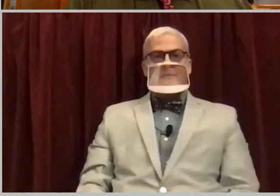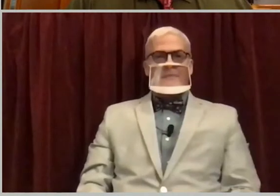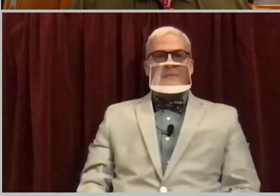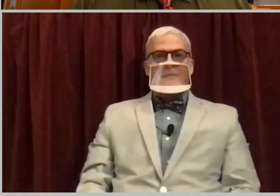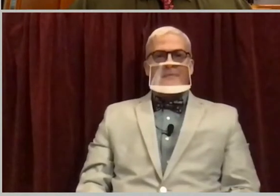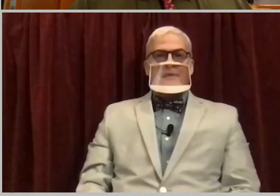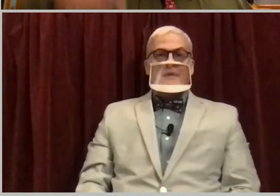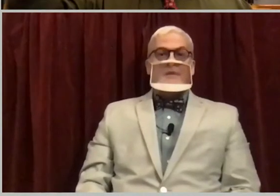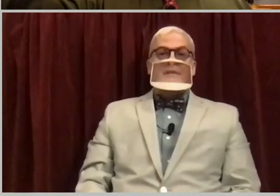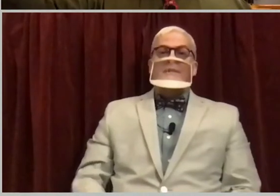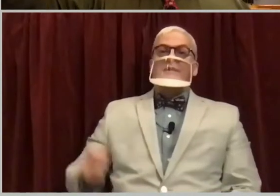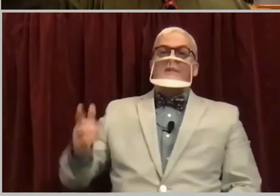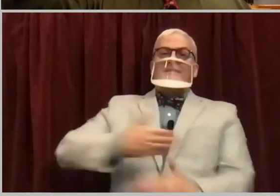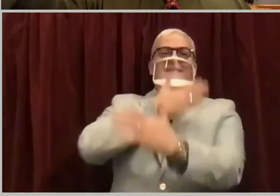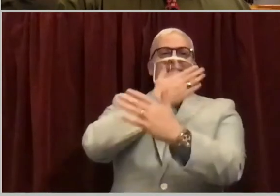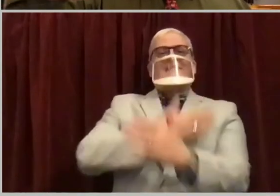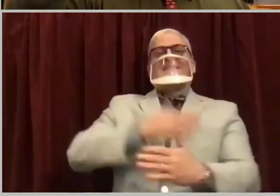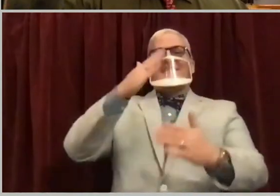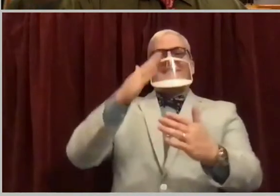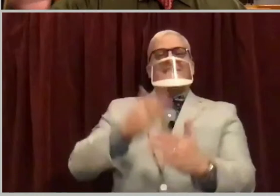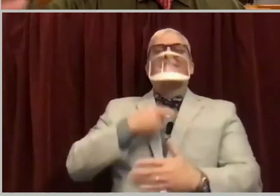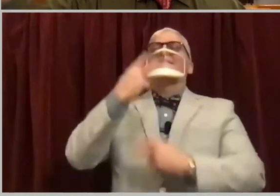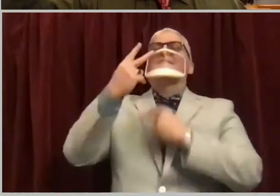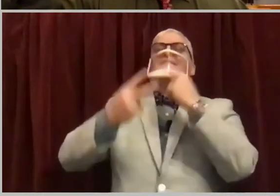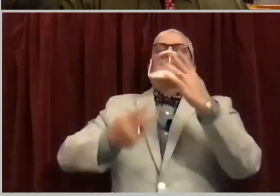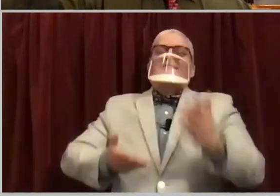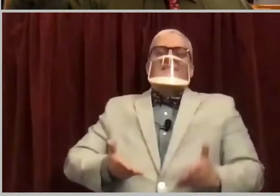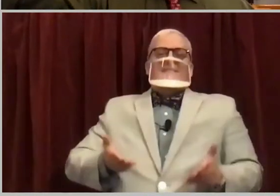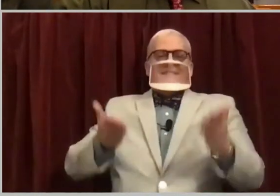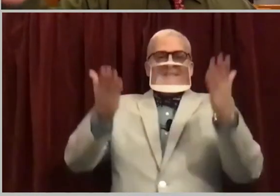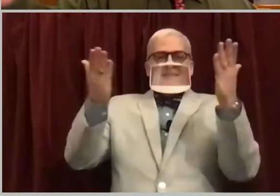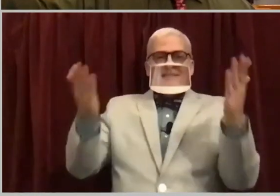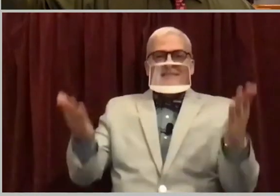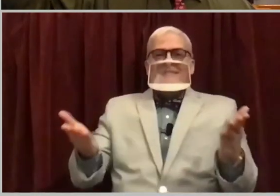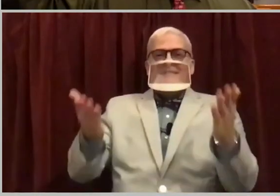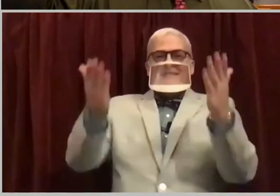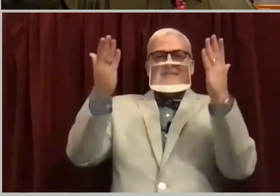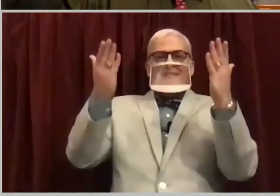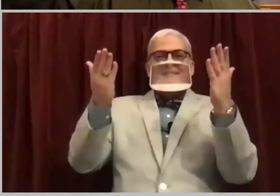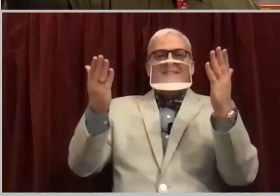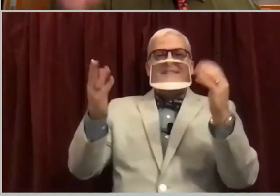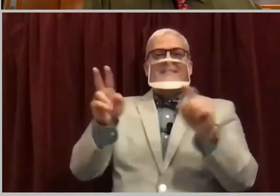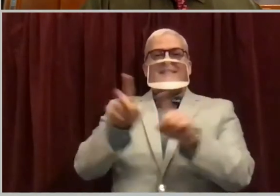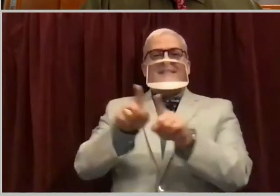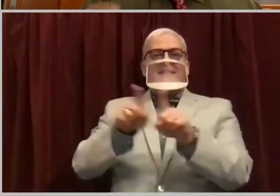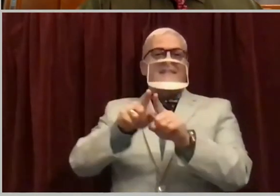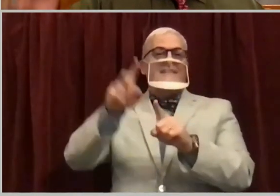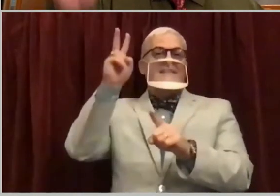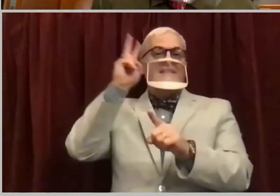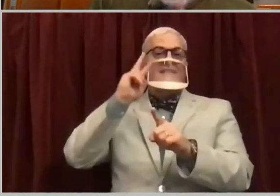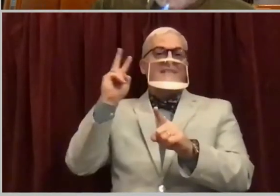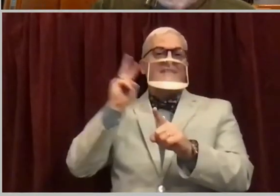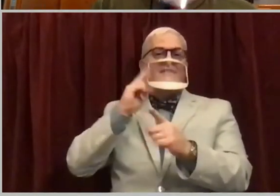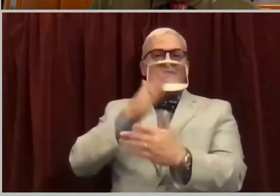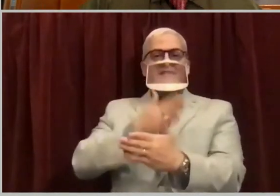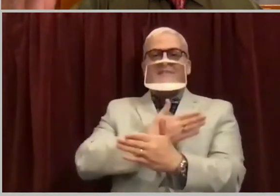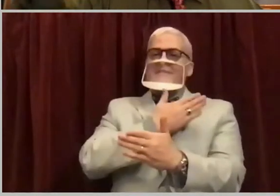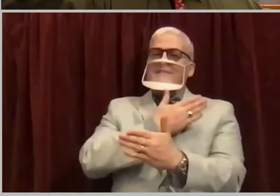enthrone him. Raise, raise the song on high,